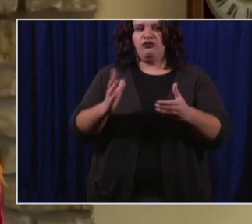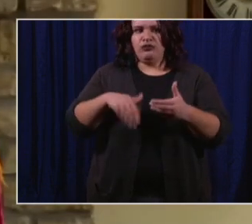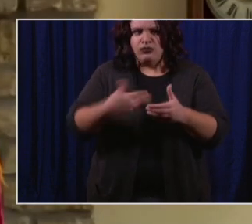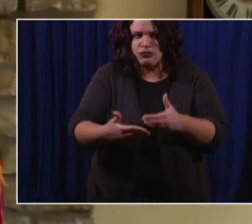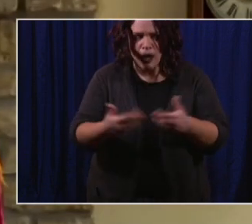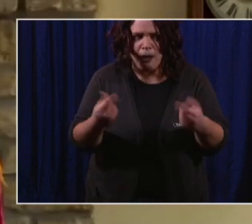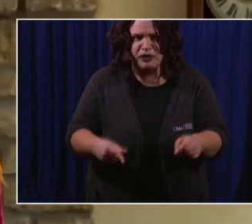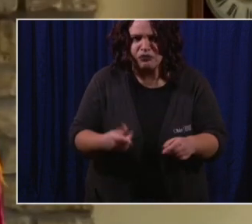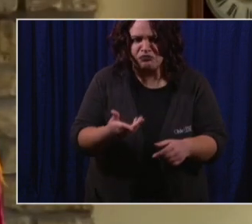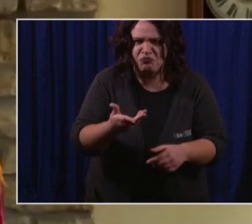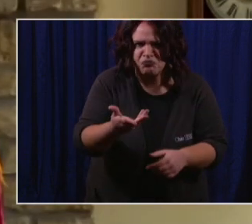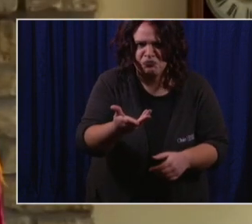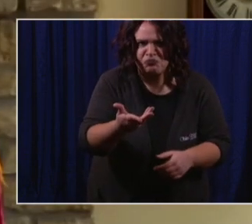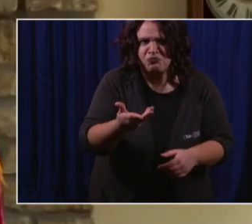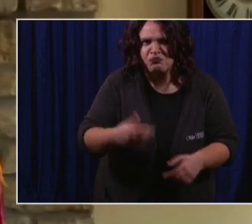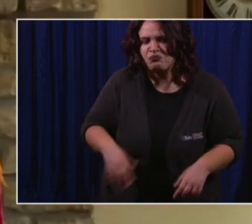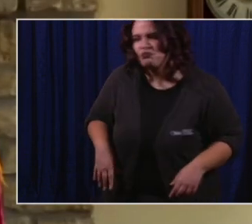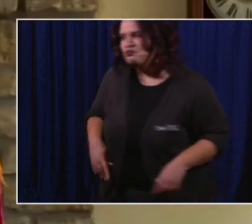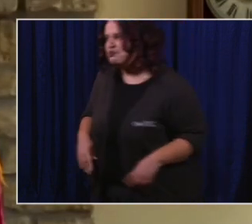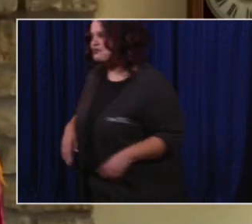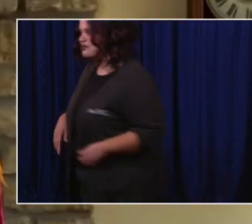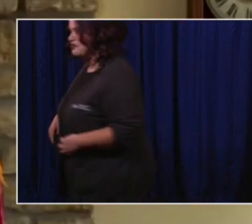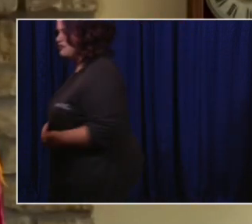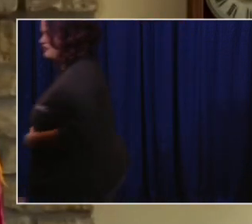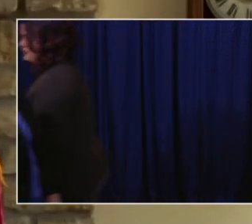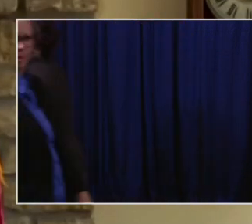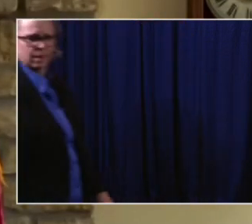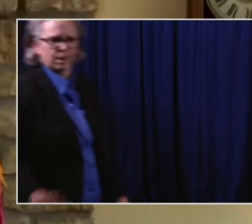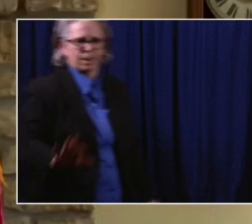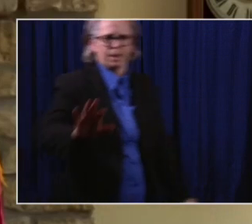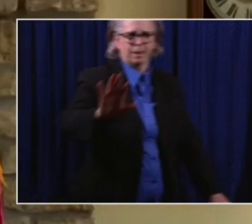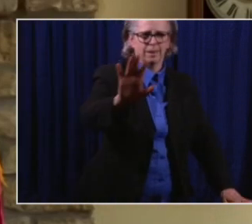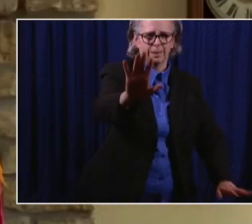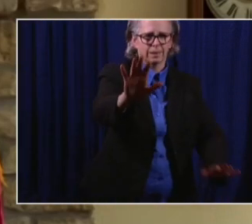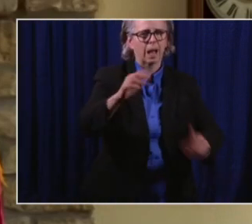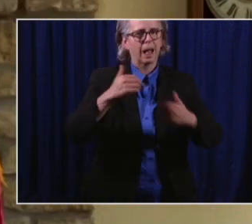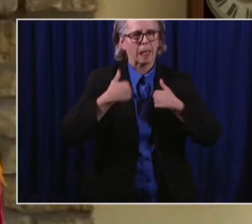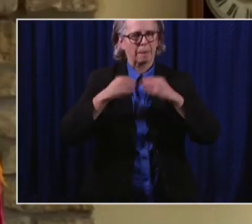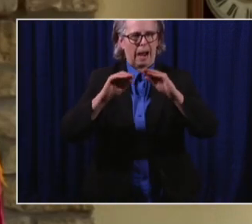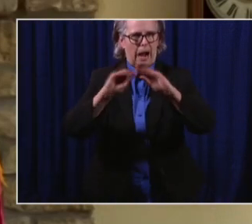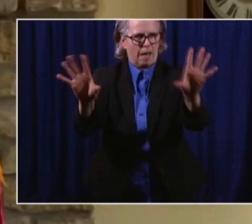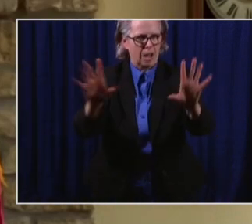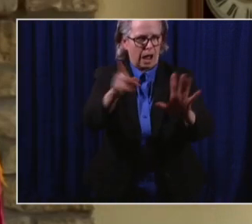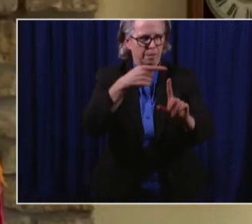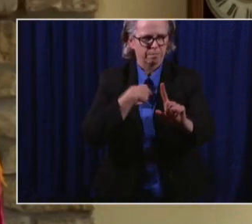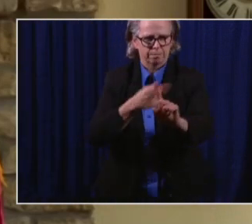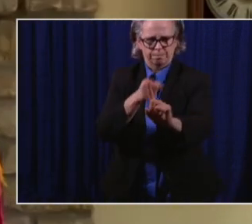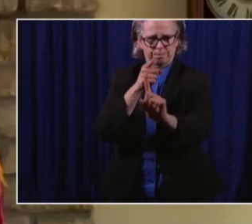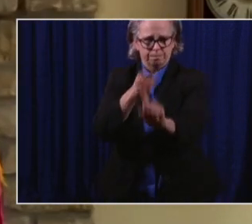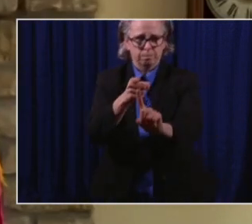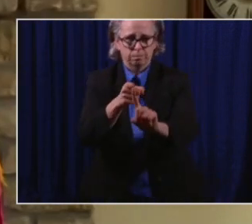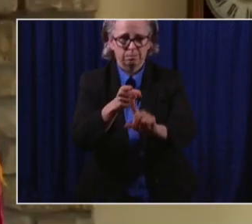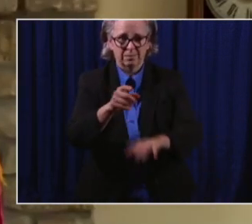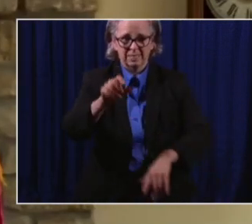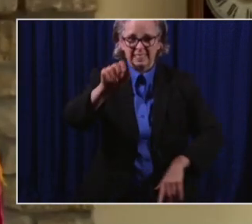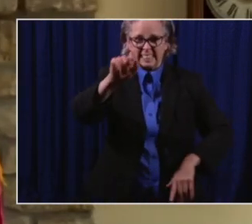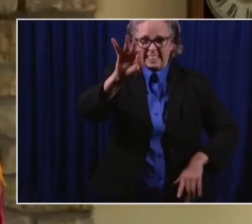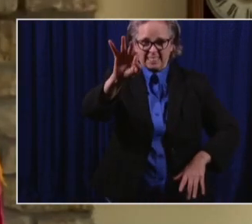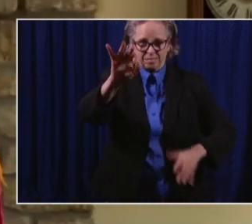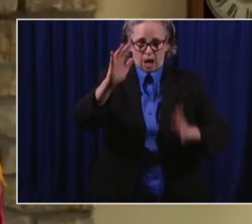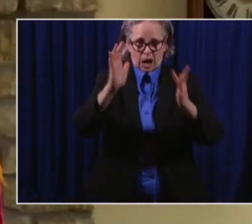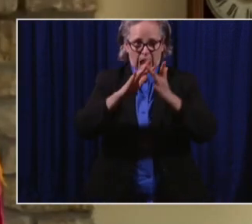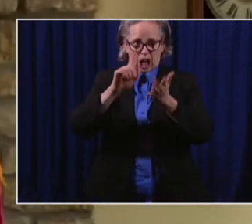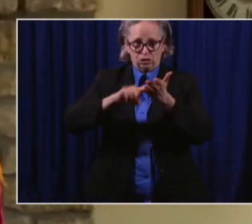said, or what I meant to say, was I was not aware of that going on. On two occasions, I have